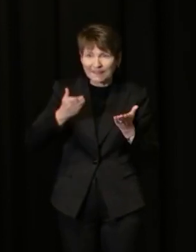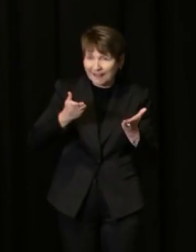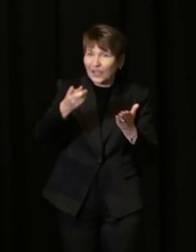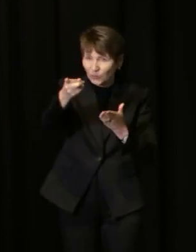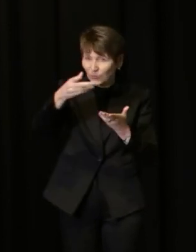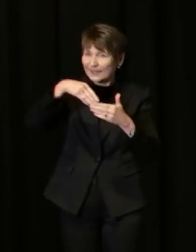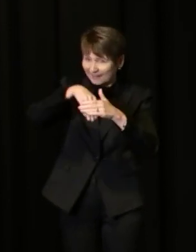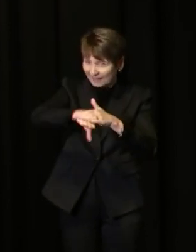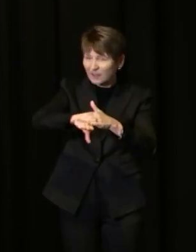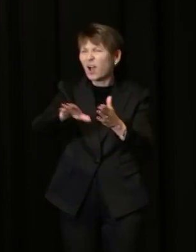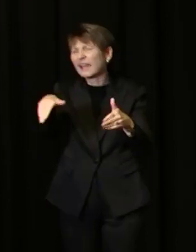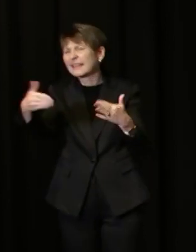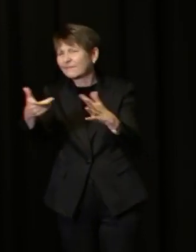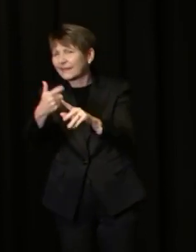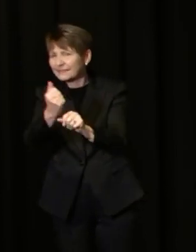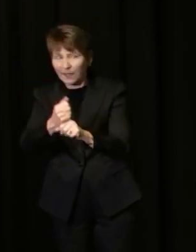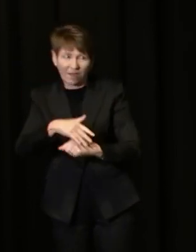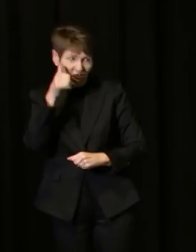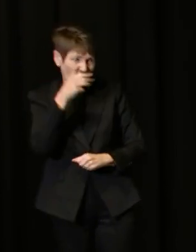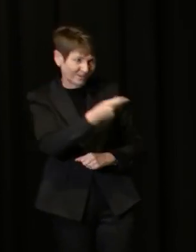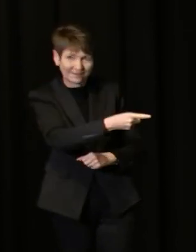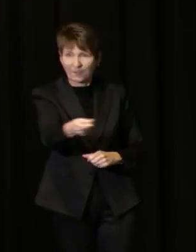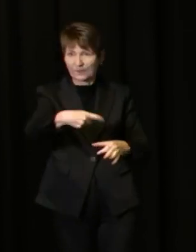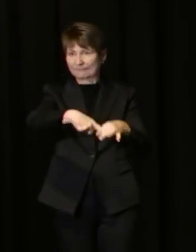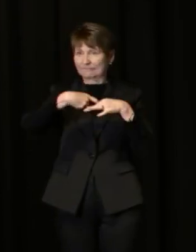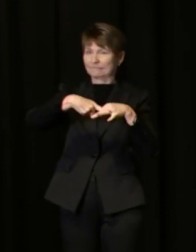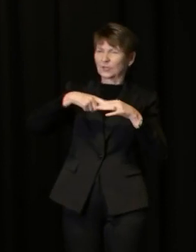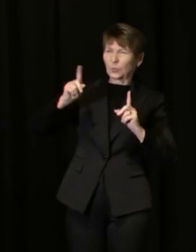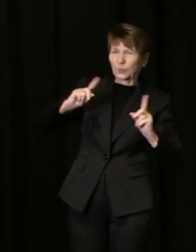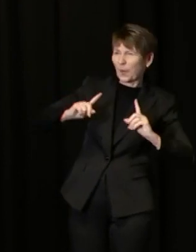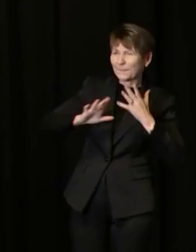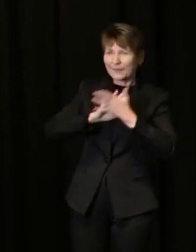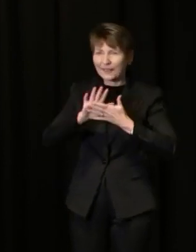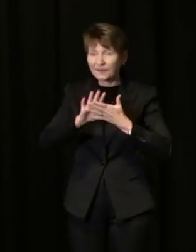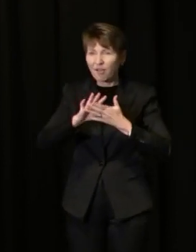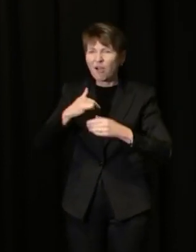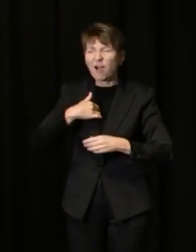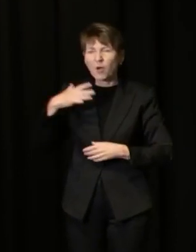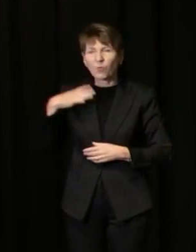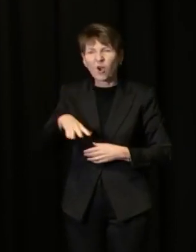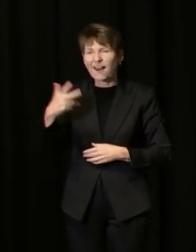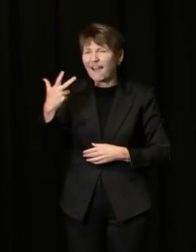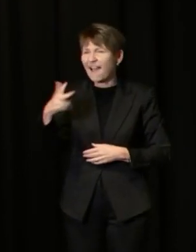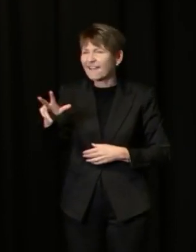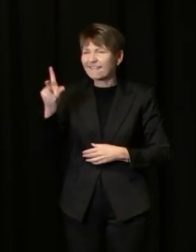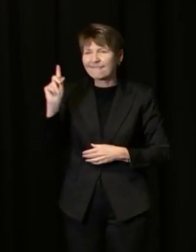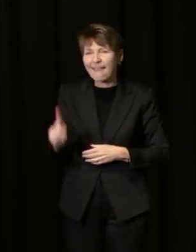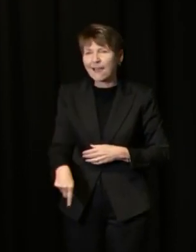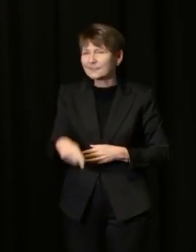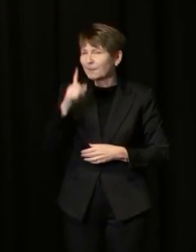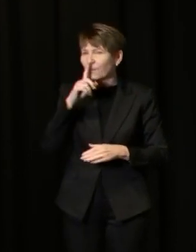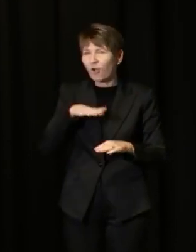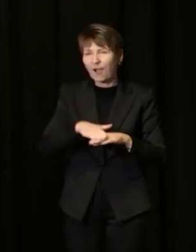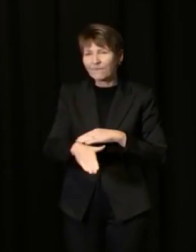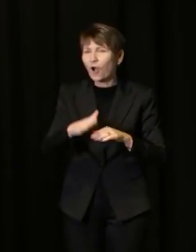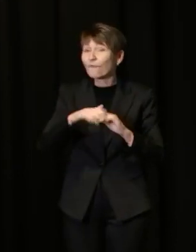instance, I'll get ahead of one of you asking me, I'm sure you will, I want to see 80,000+ people at the Boxing Day test on